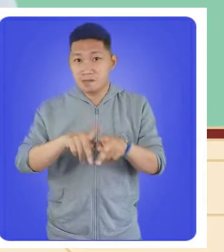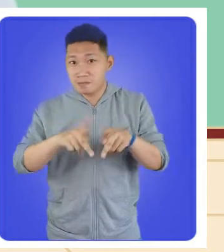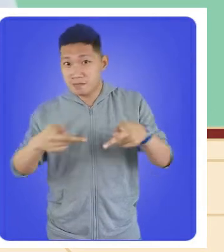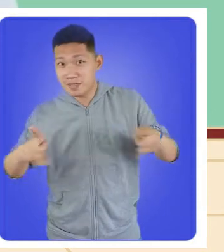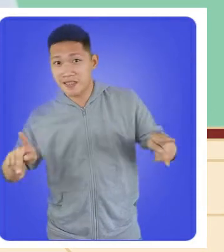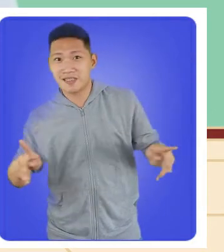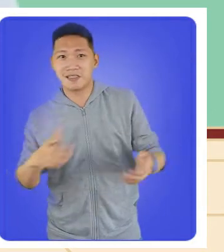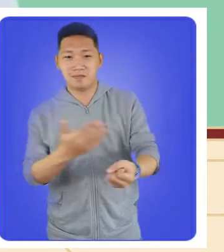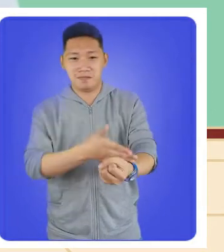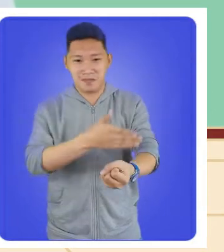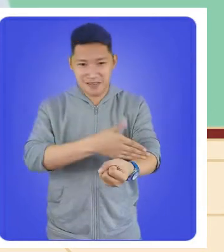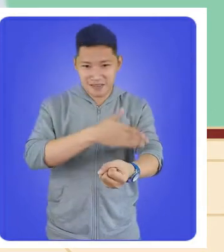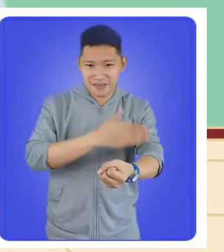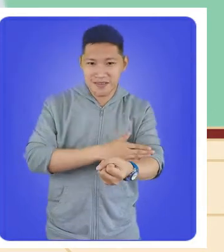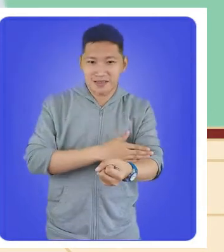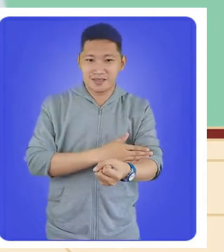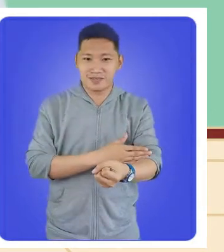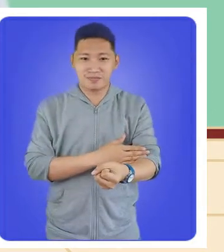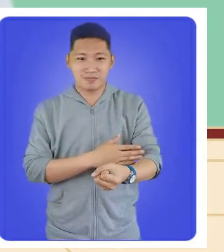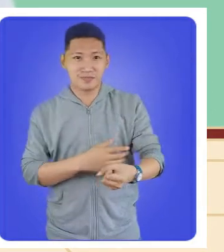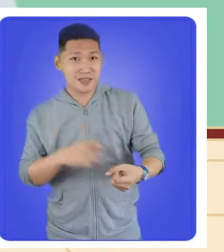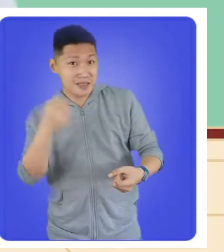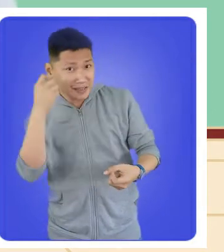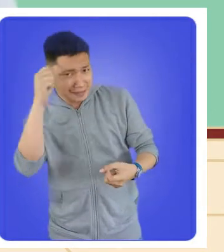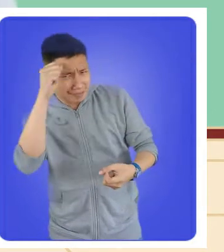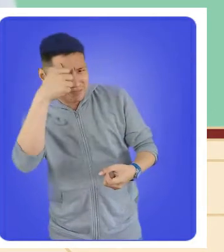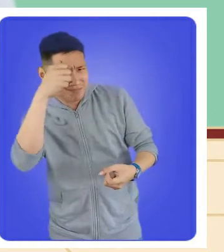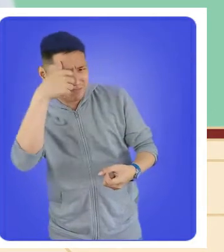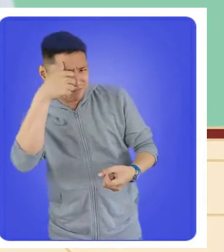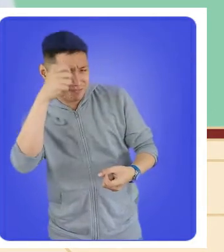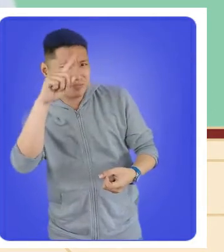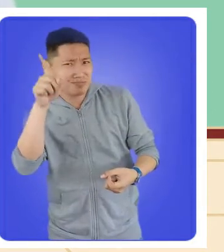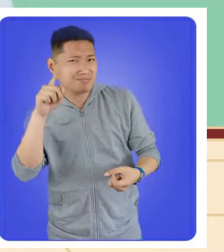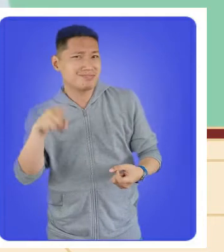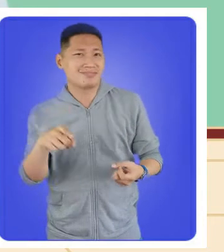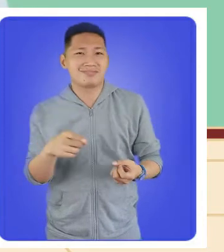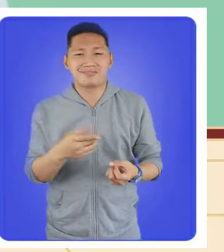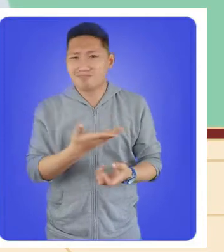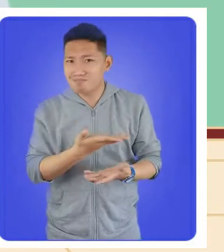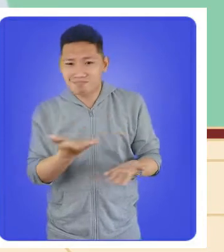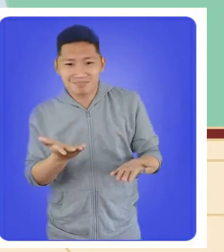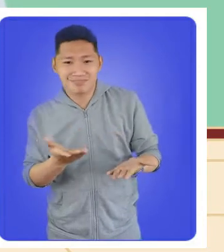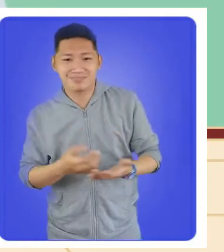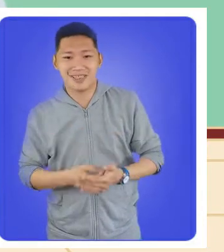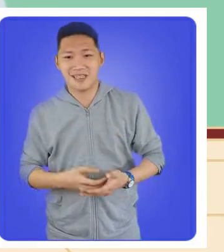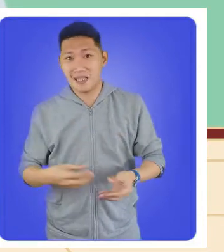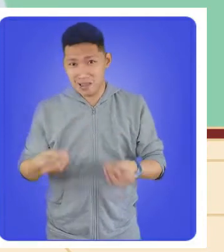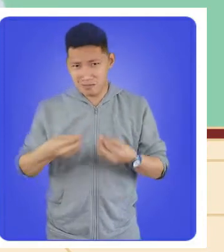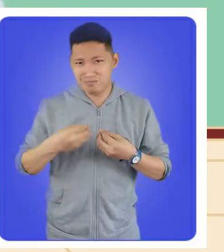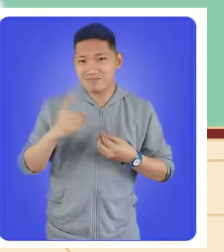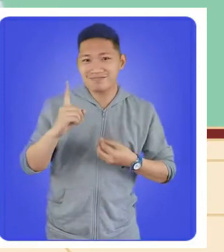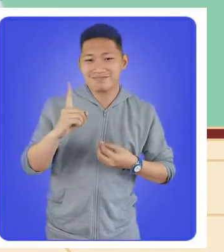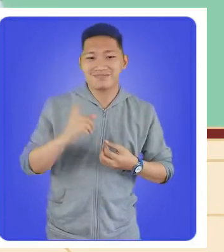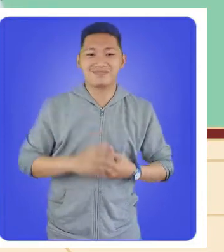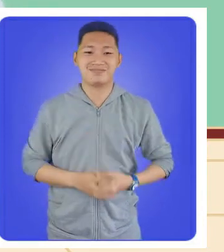paragraph development. Do you still remember what those are? Can you give me one?